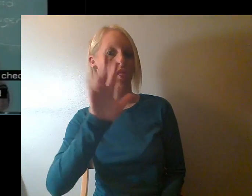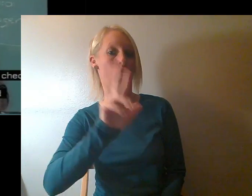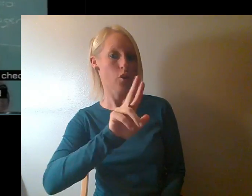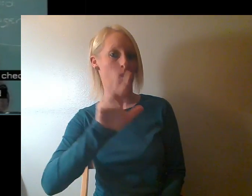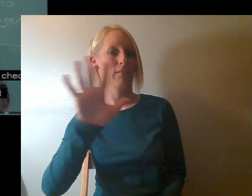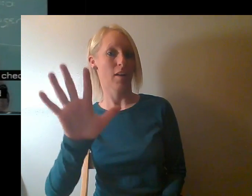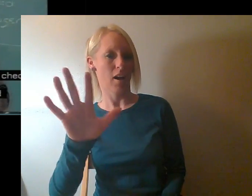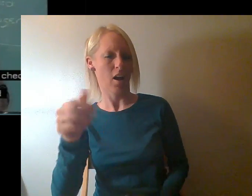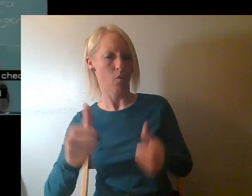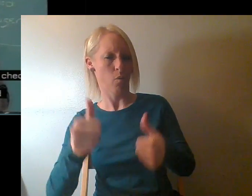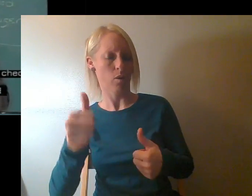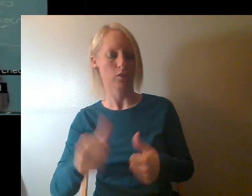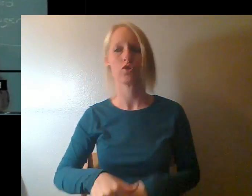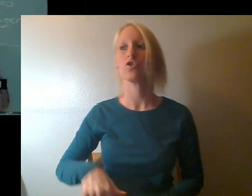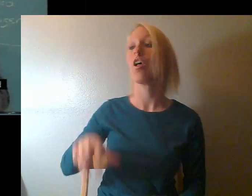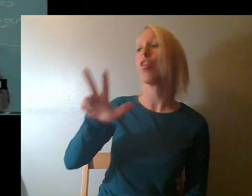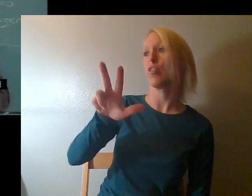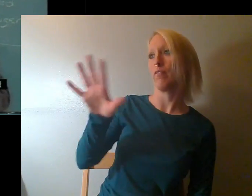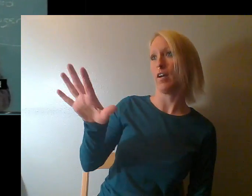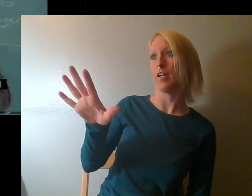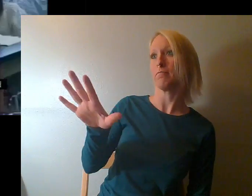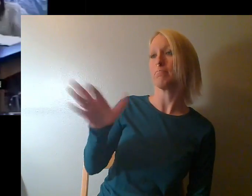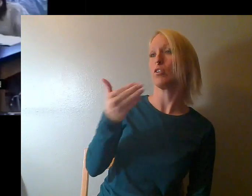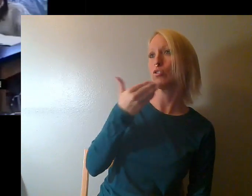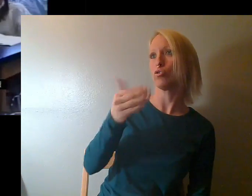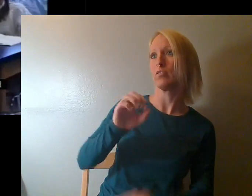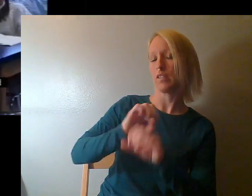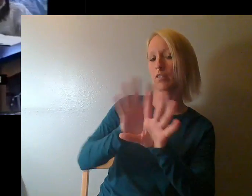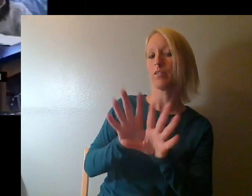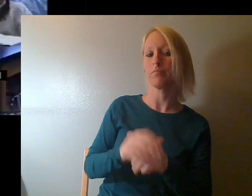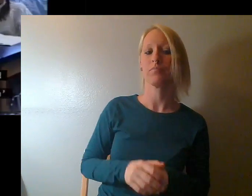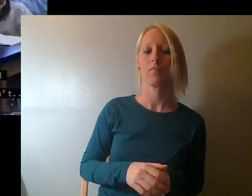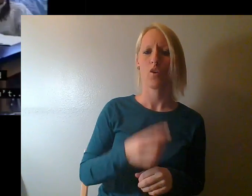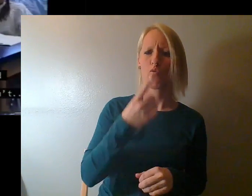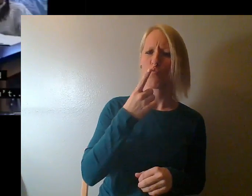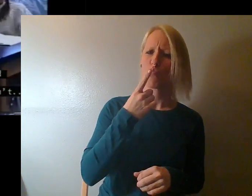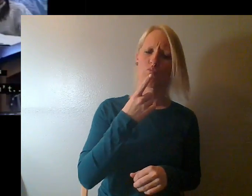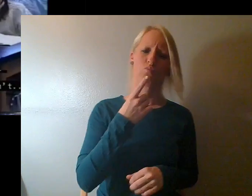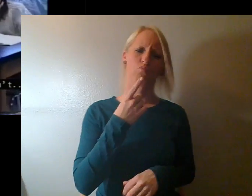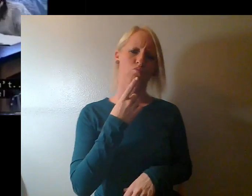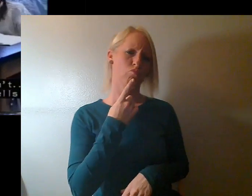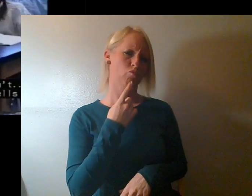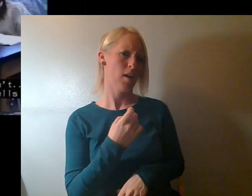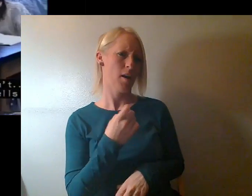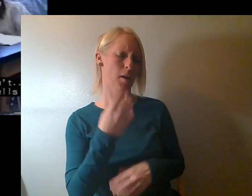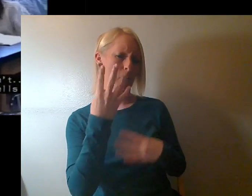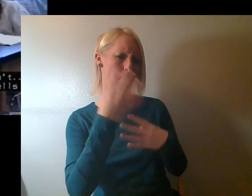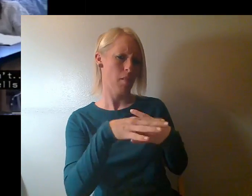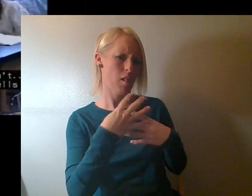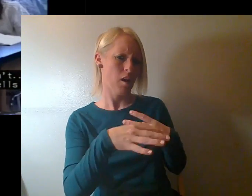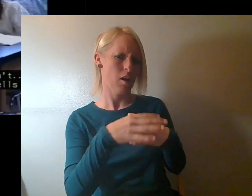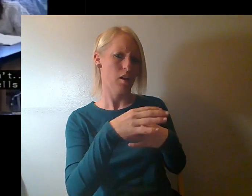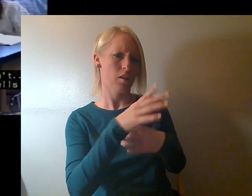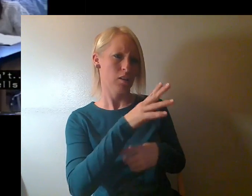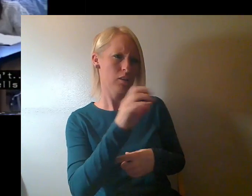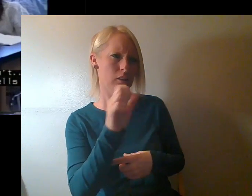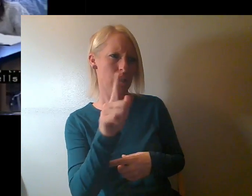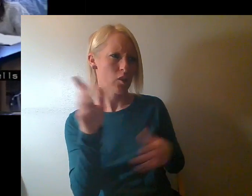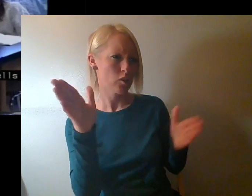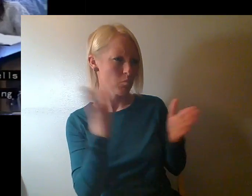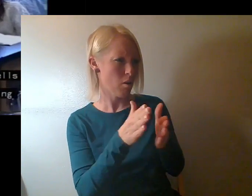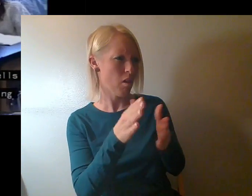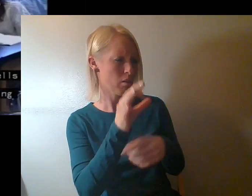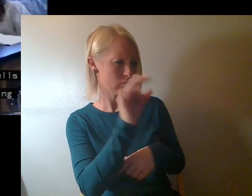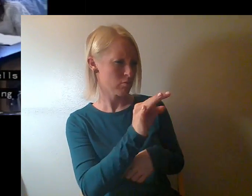So, aren't the red blood cells called the No, red blood cells you aren't. just said the smallest cells were the red blood cells. No, I said